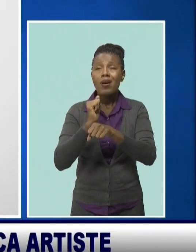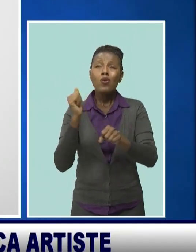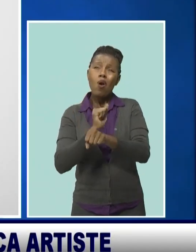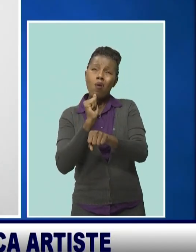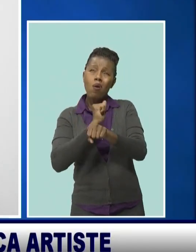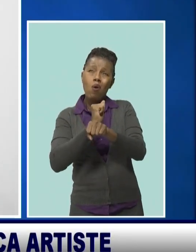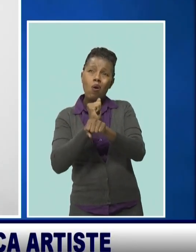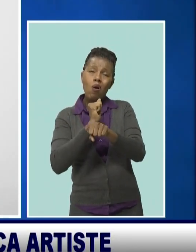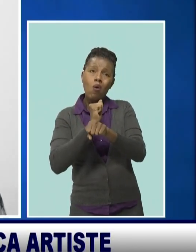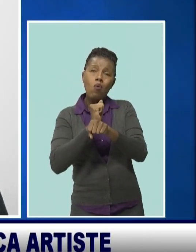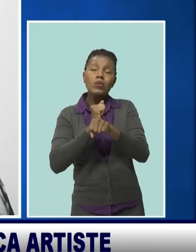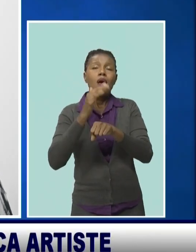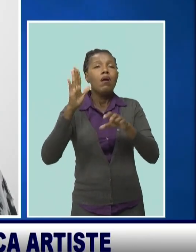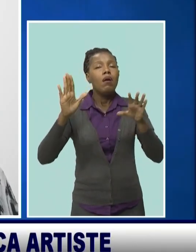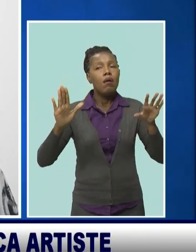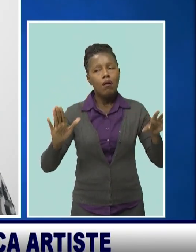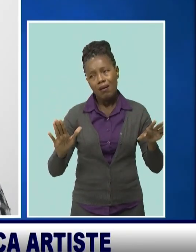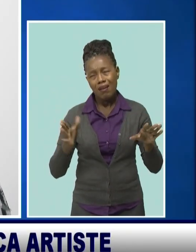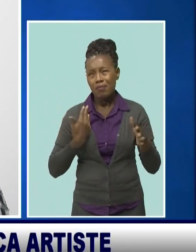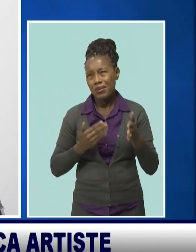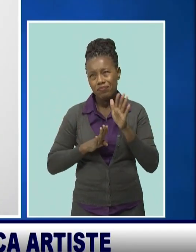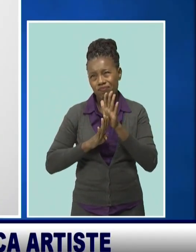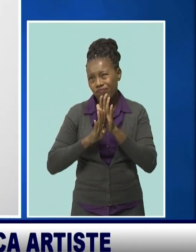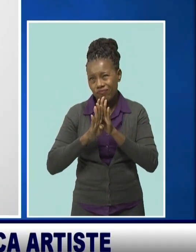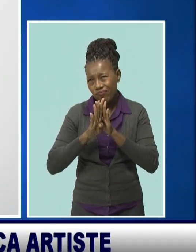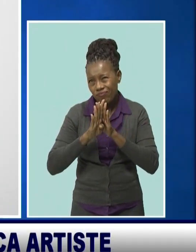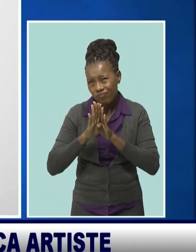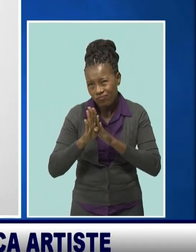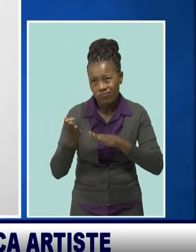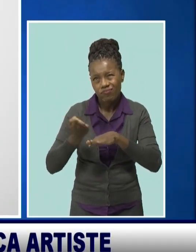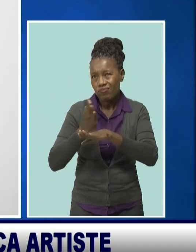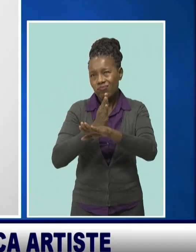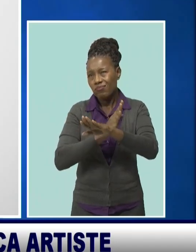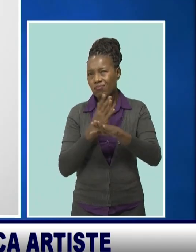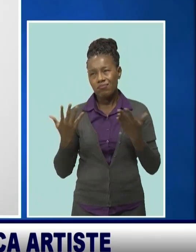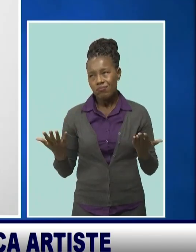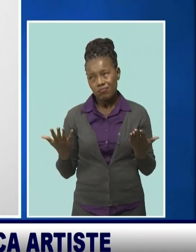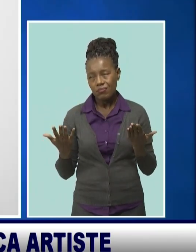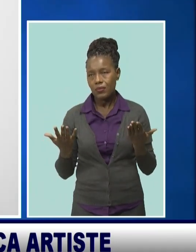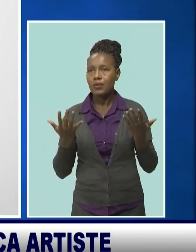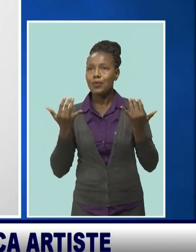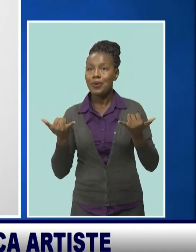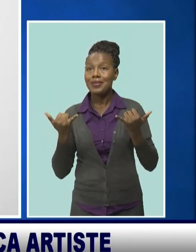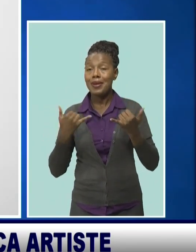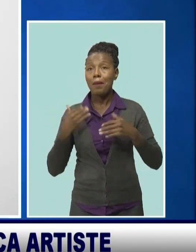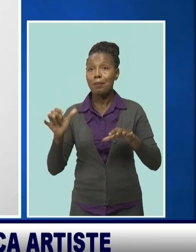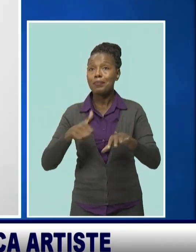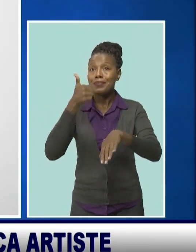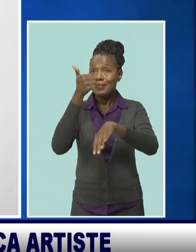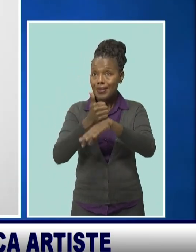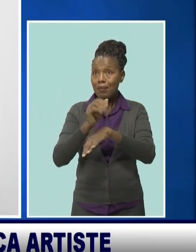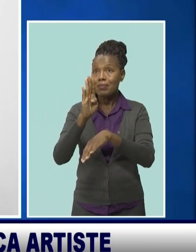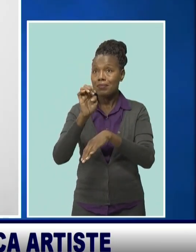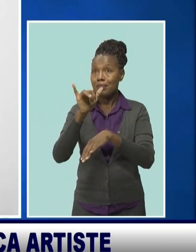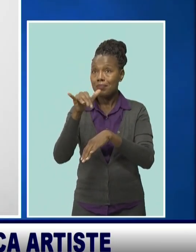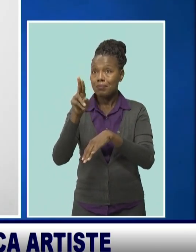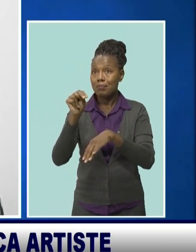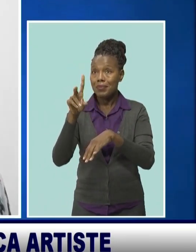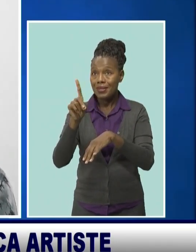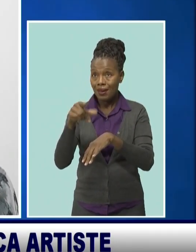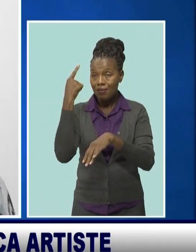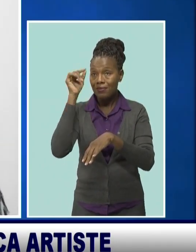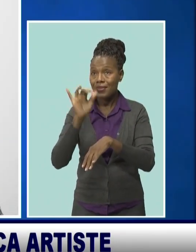that you're in a space that you're not getting a chance to really elevate, you know, so right now, that's why I started to create Beyond, you know what I mean? Which is, it's still a